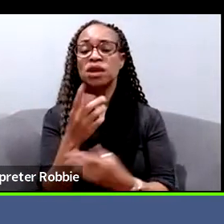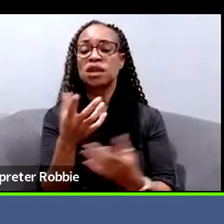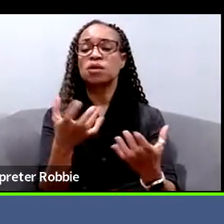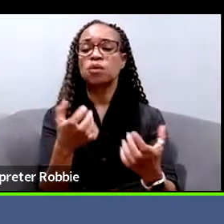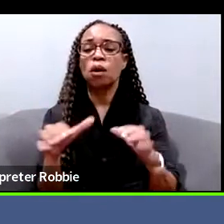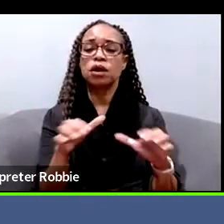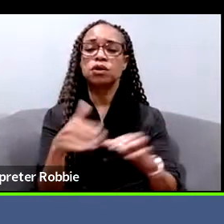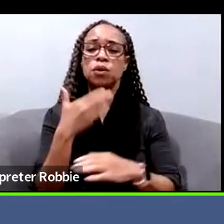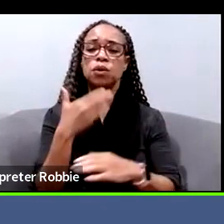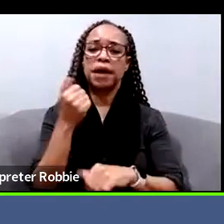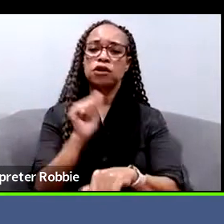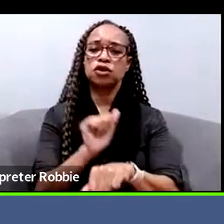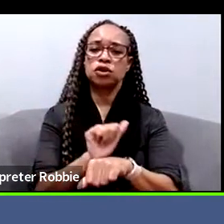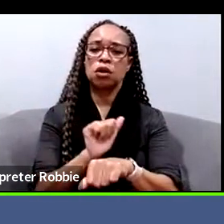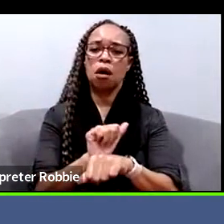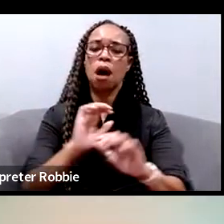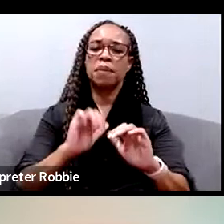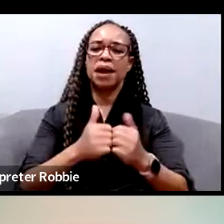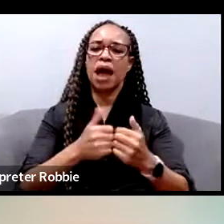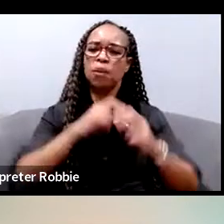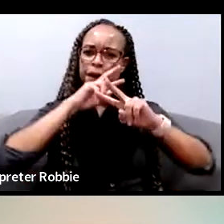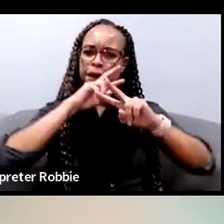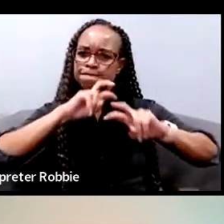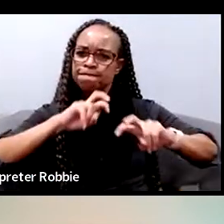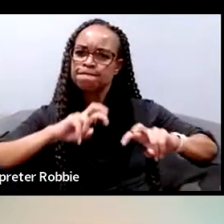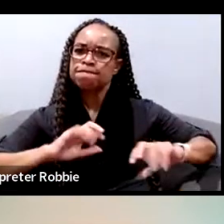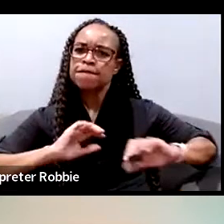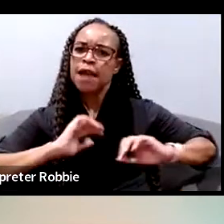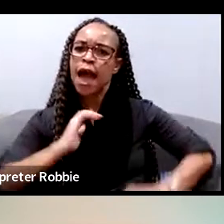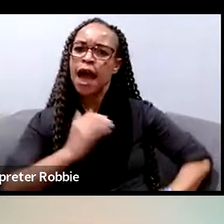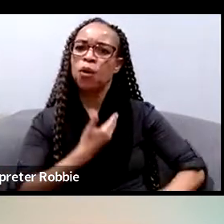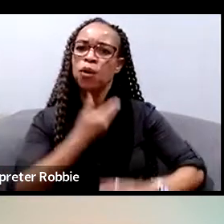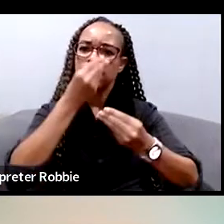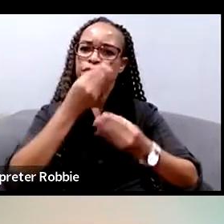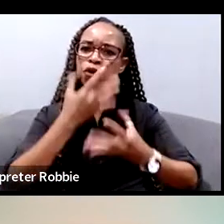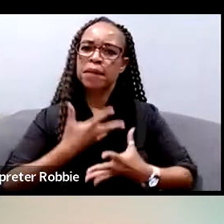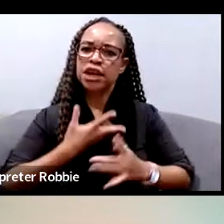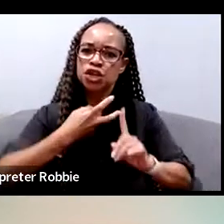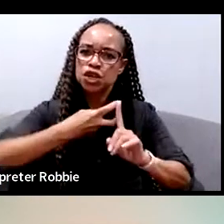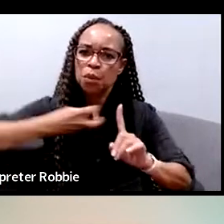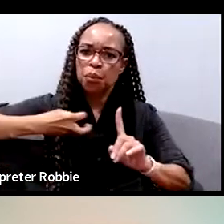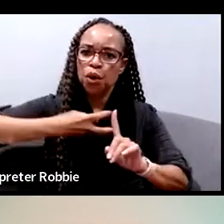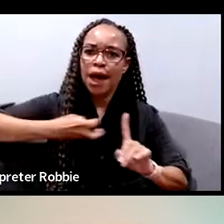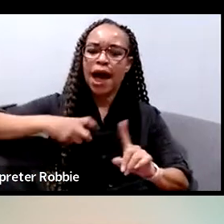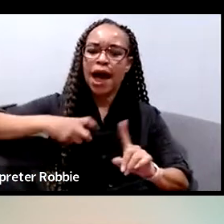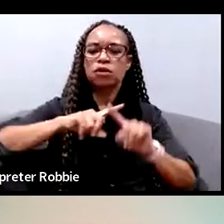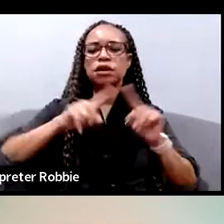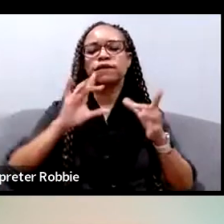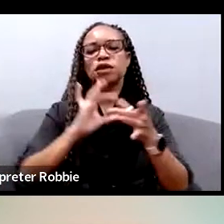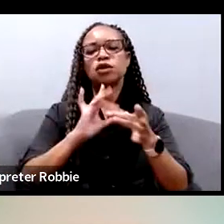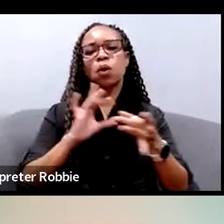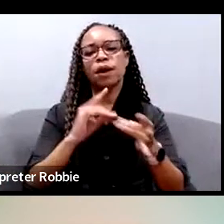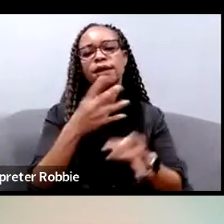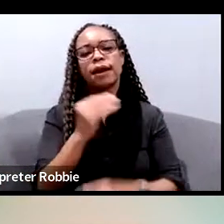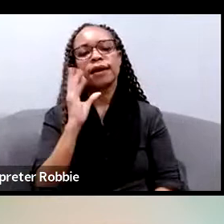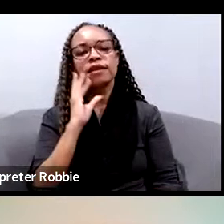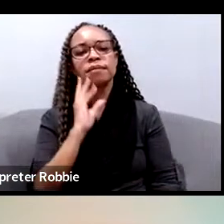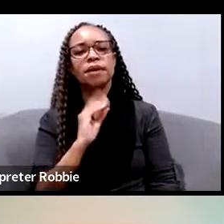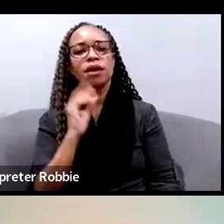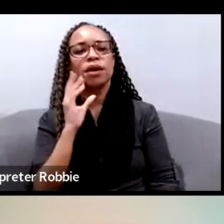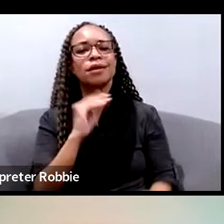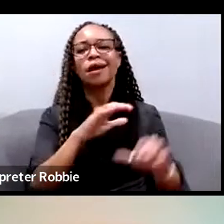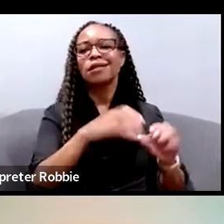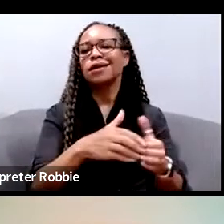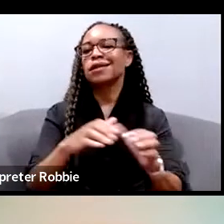job in terms of how we can look at our data better to pull out those different stories and experiences of different communities. These categories are